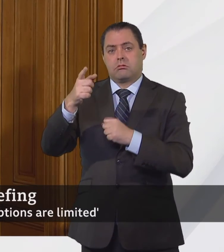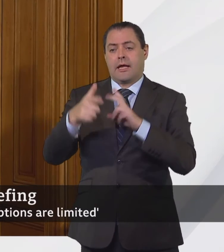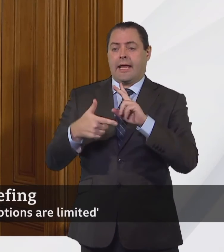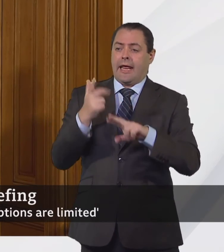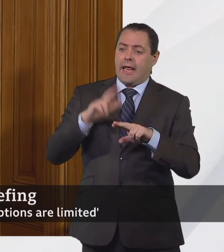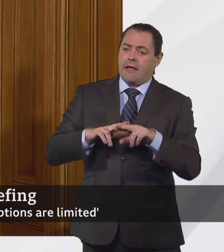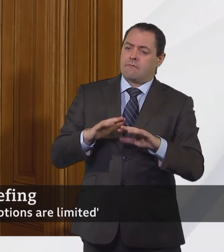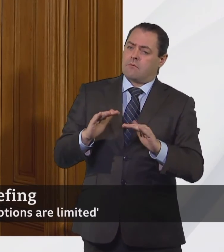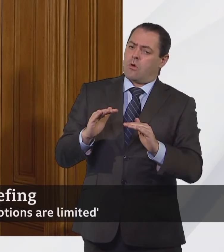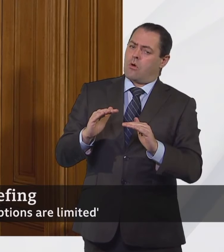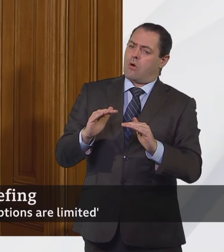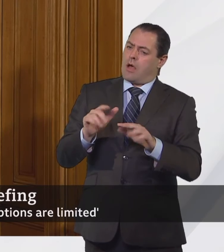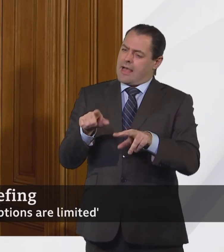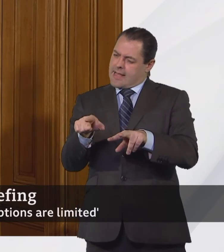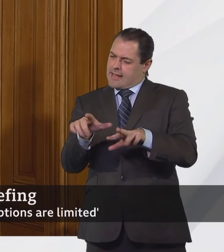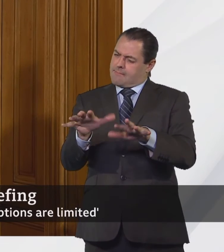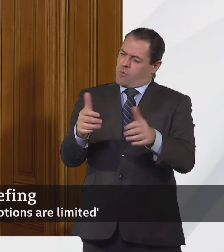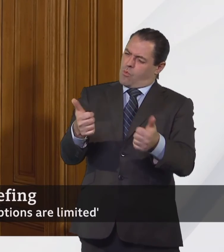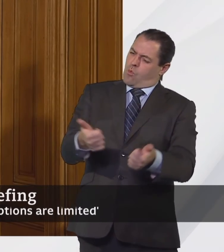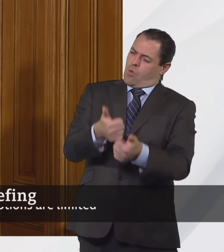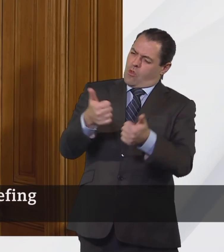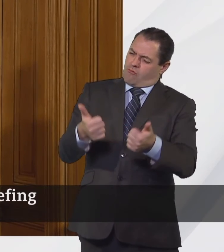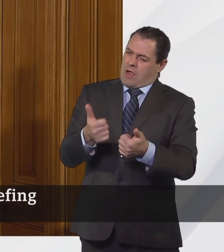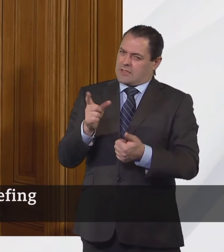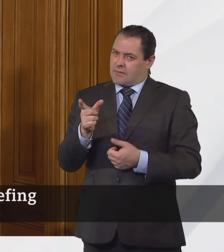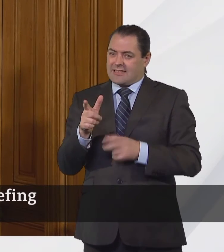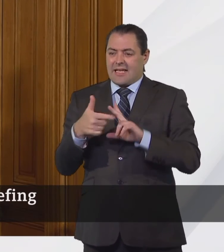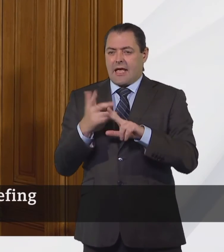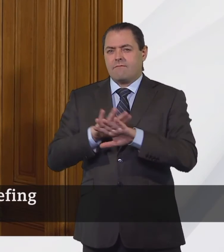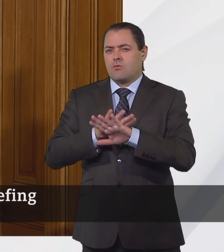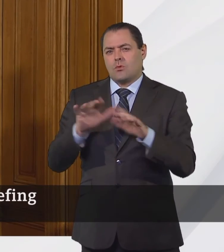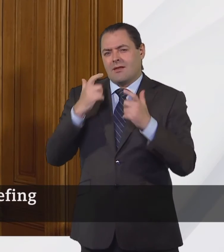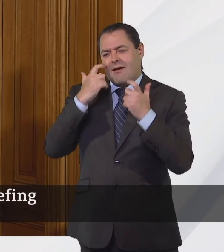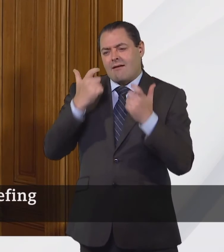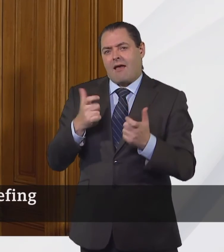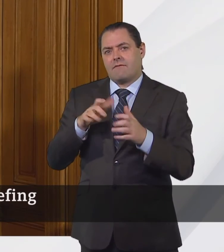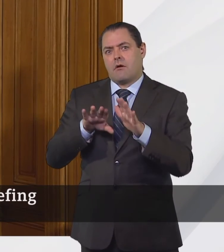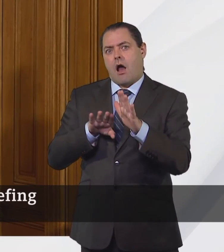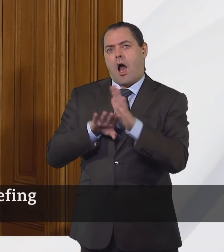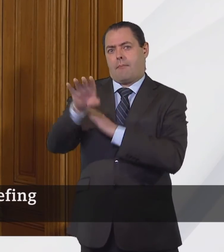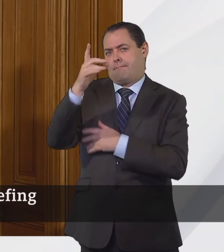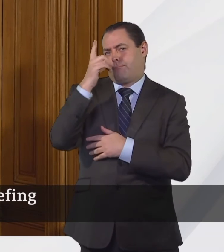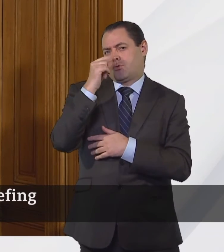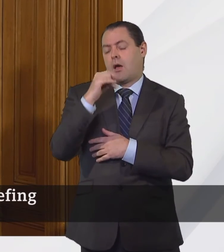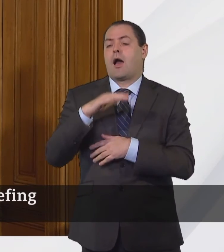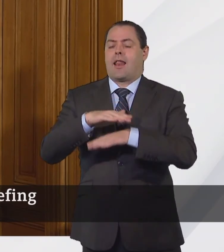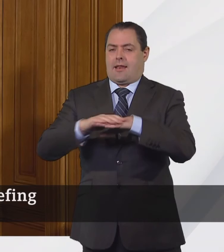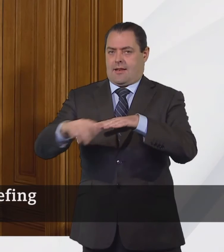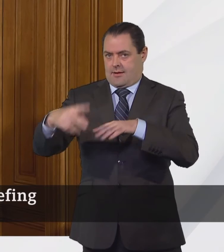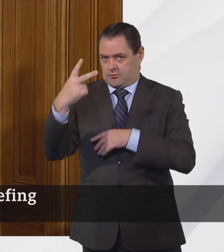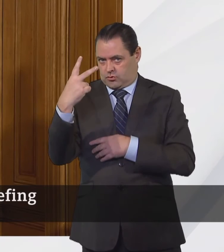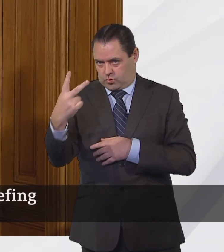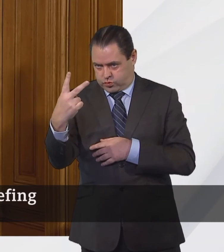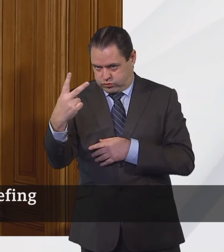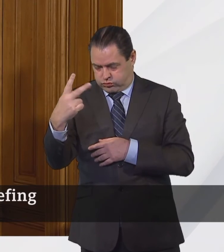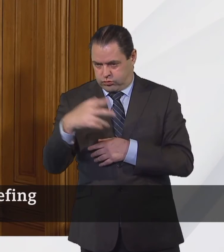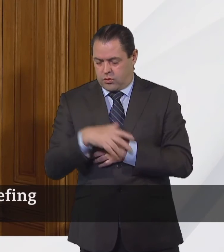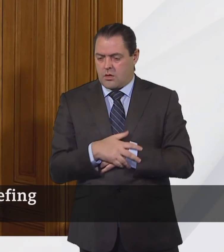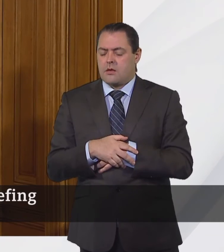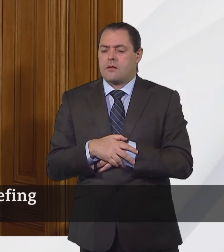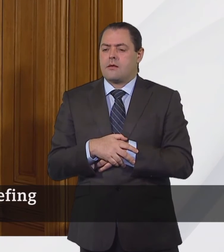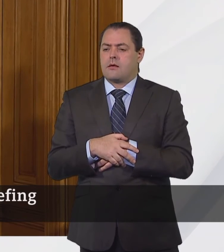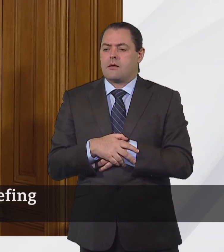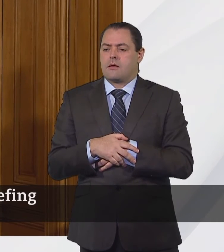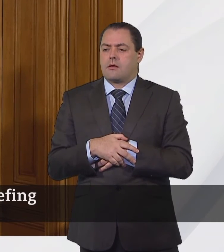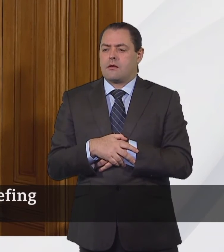rise again, they go into tier 2. And we are keen to avoid doing anything we do not have to do, but at the